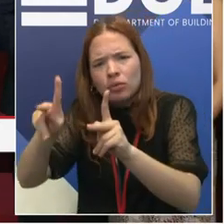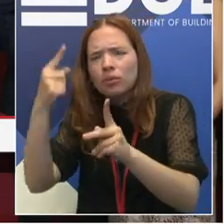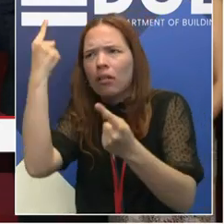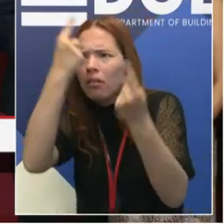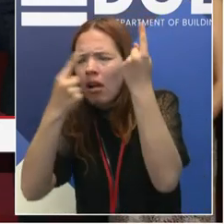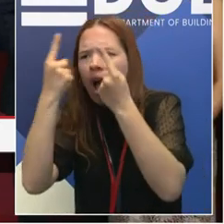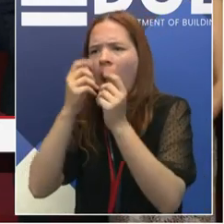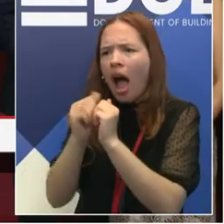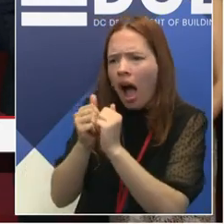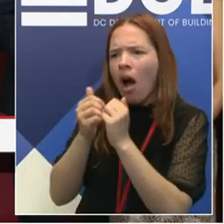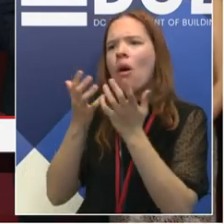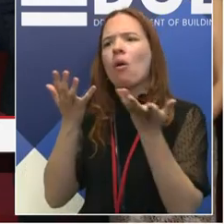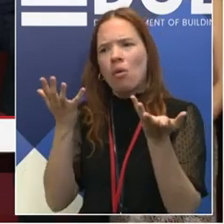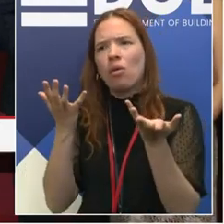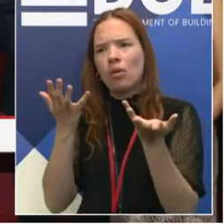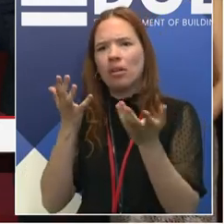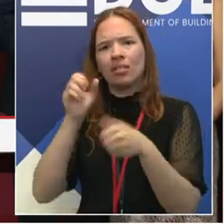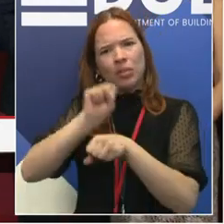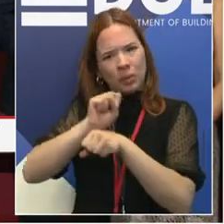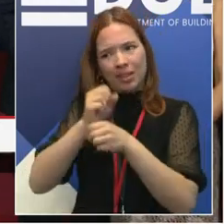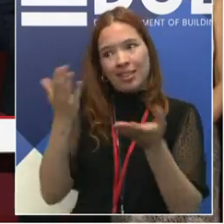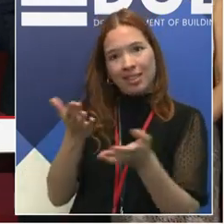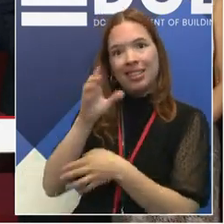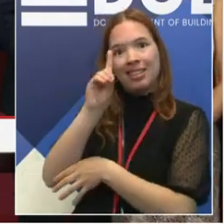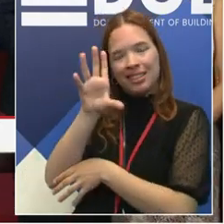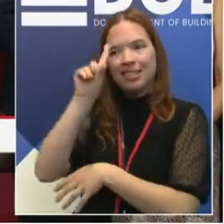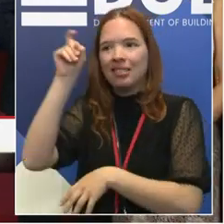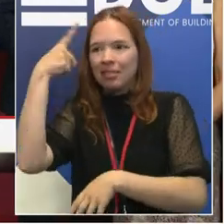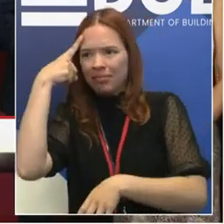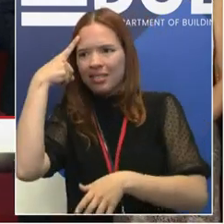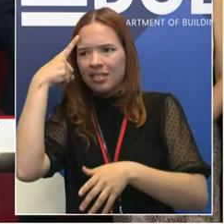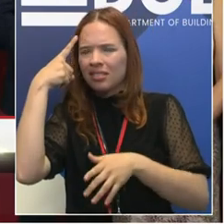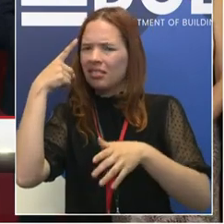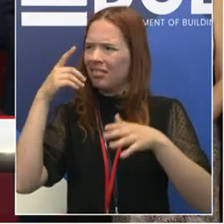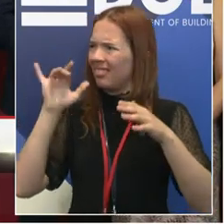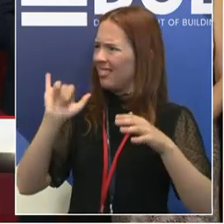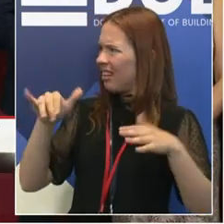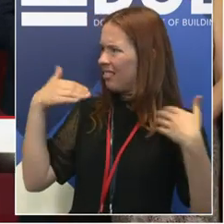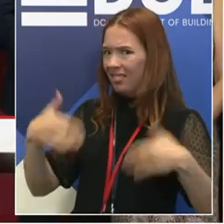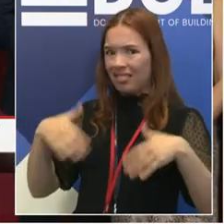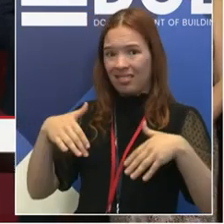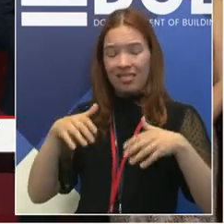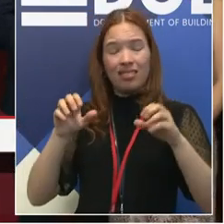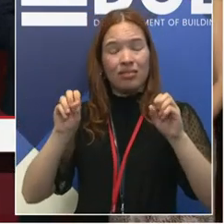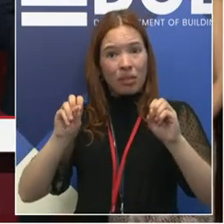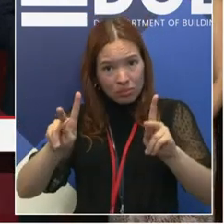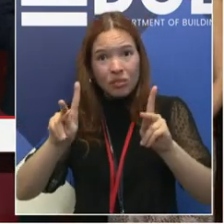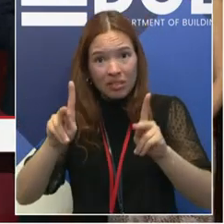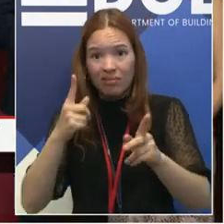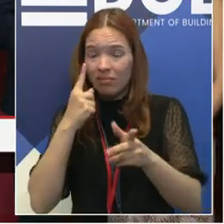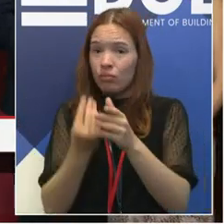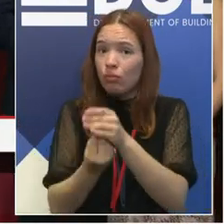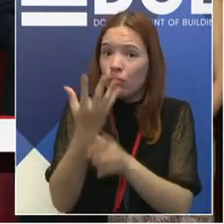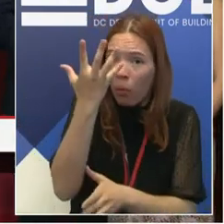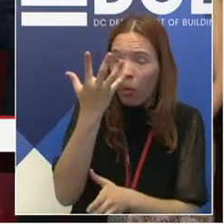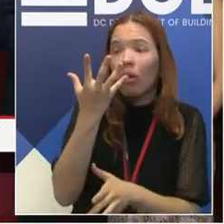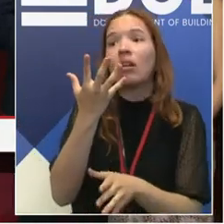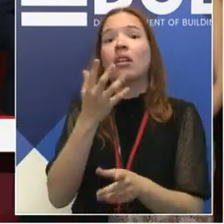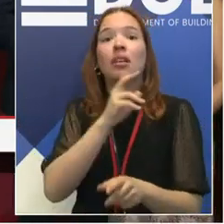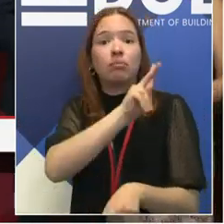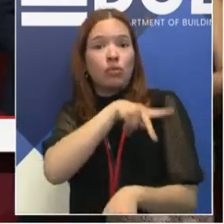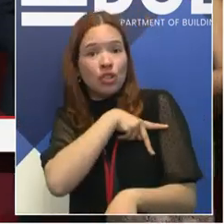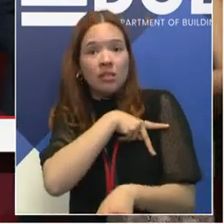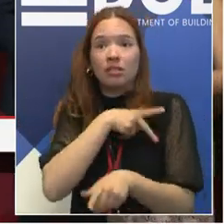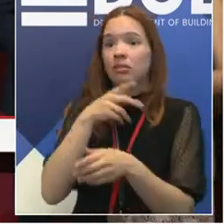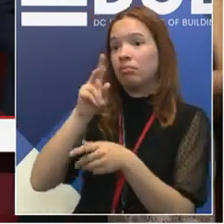platform provides you an opportunity to grow personally, professionally, and to do incredible work. So on that note, thank you so much. And I'm going to